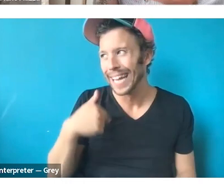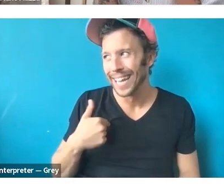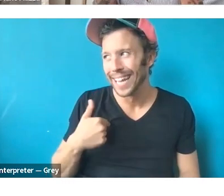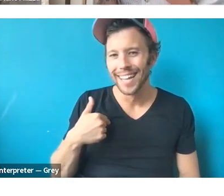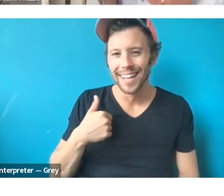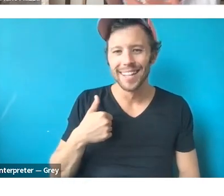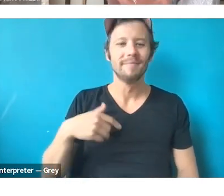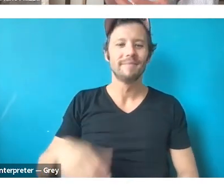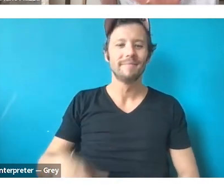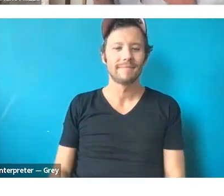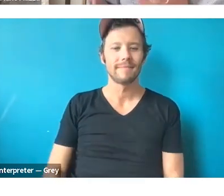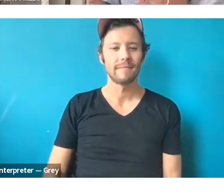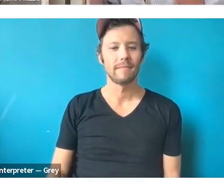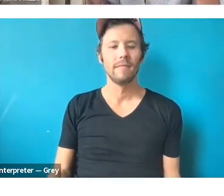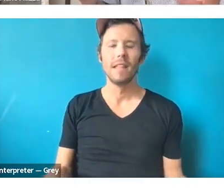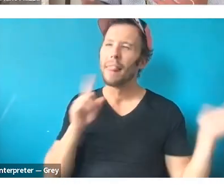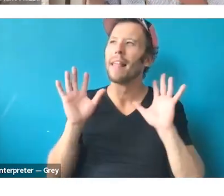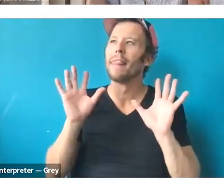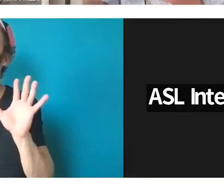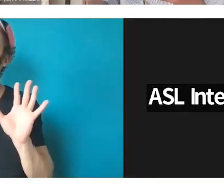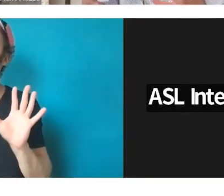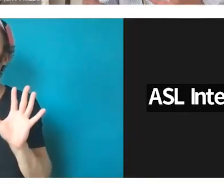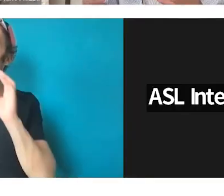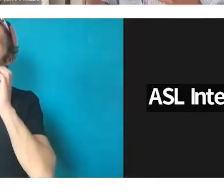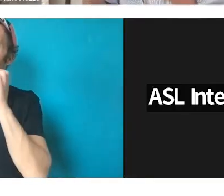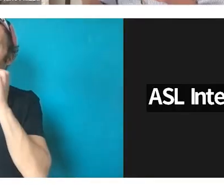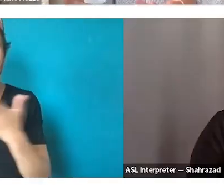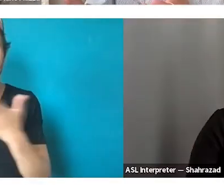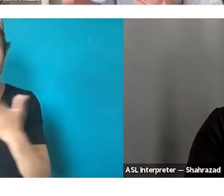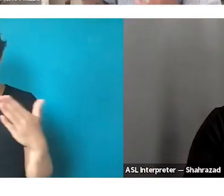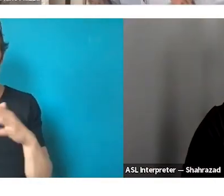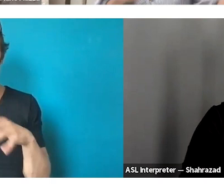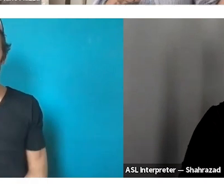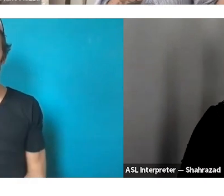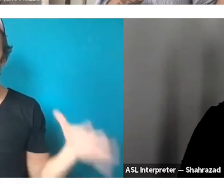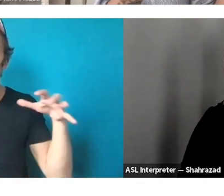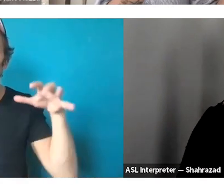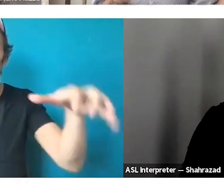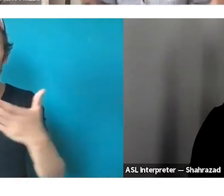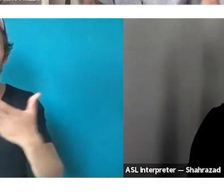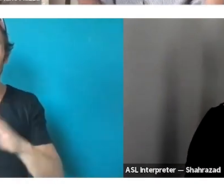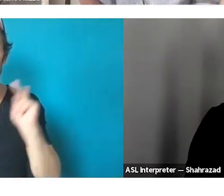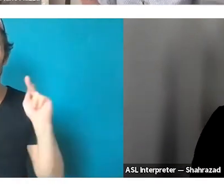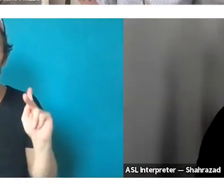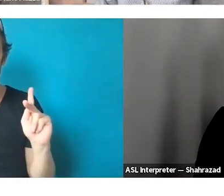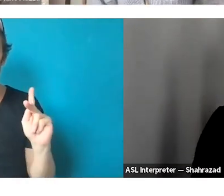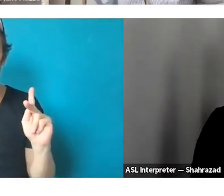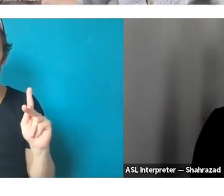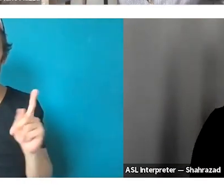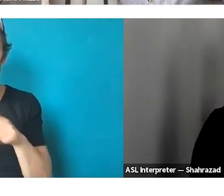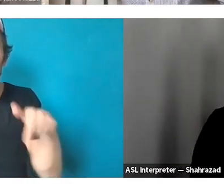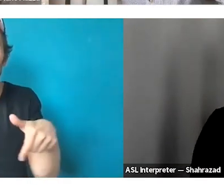the thing, is like too many city people, plant people, are leaving the city, right? Like it's like, how